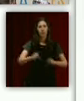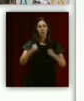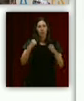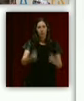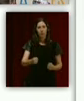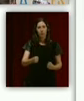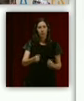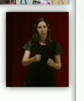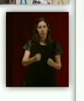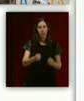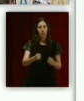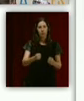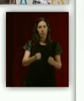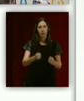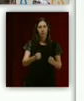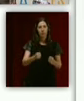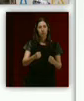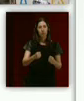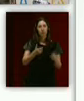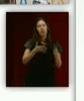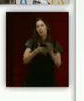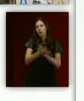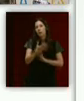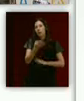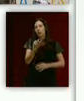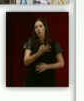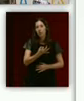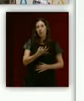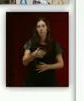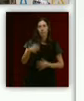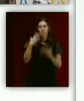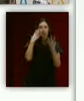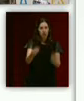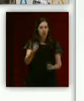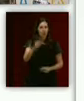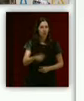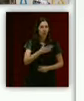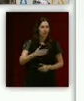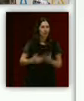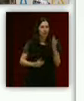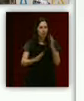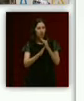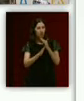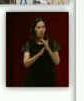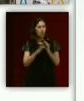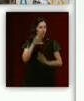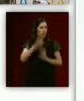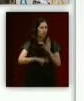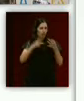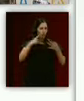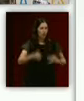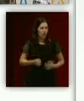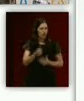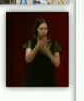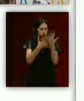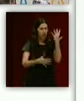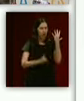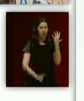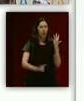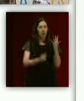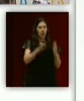the armrest, the walker won't move. If there's too much pressure put on the walker, it